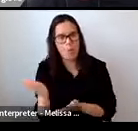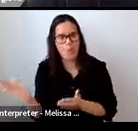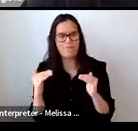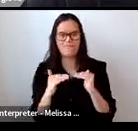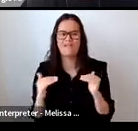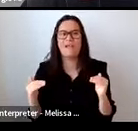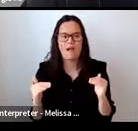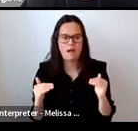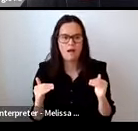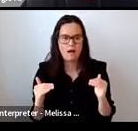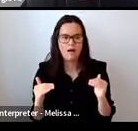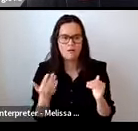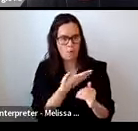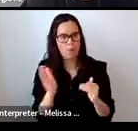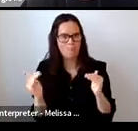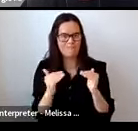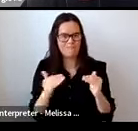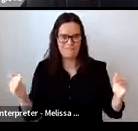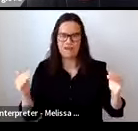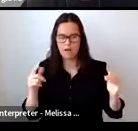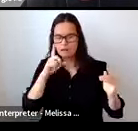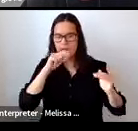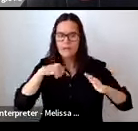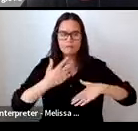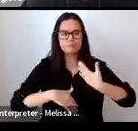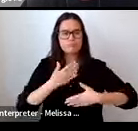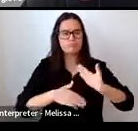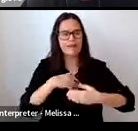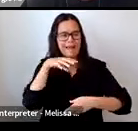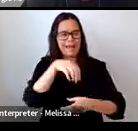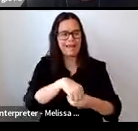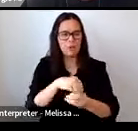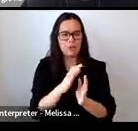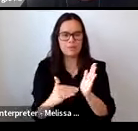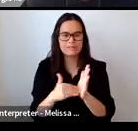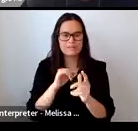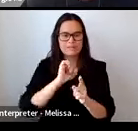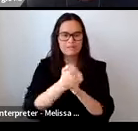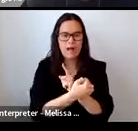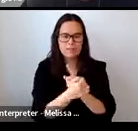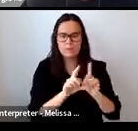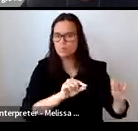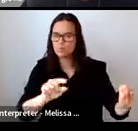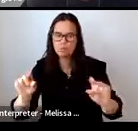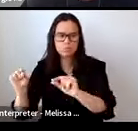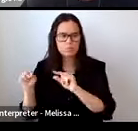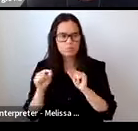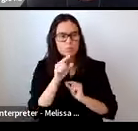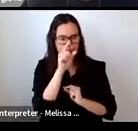that we can all contribute fully to New Zealand society.